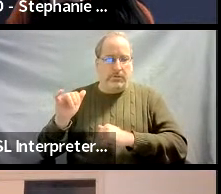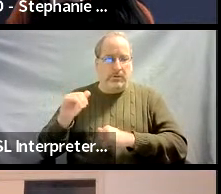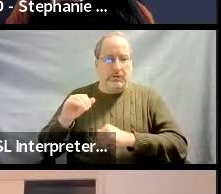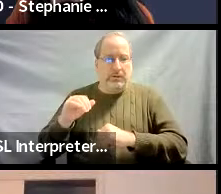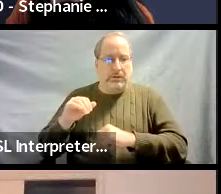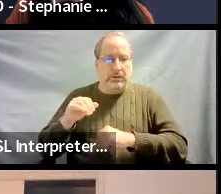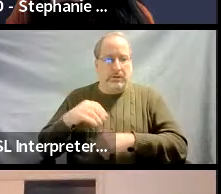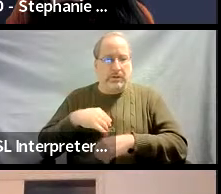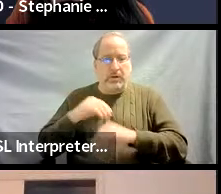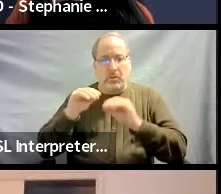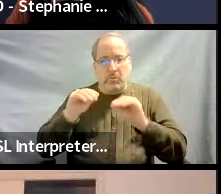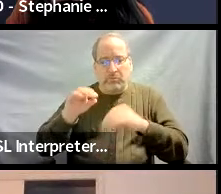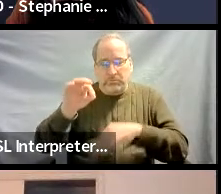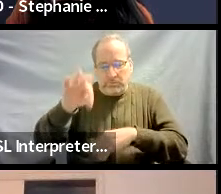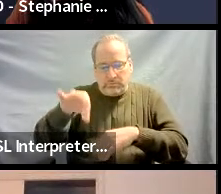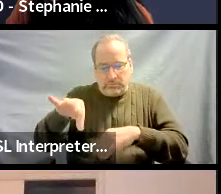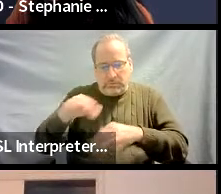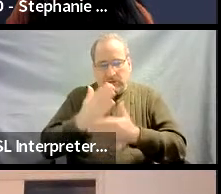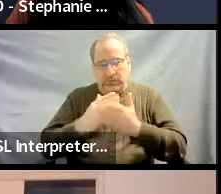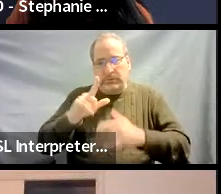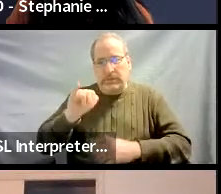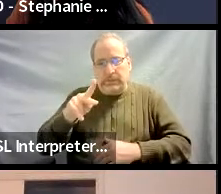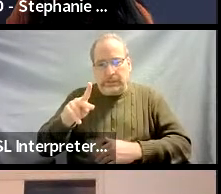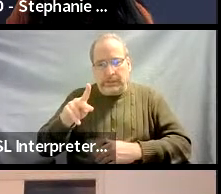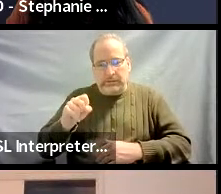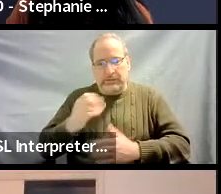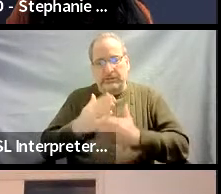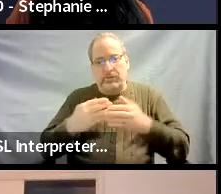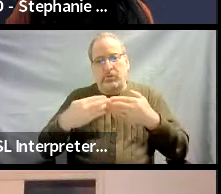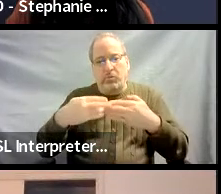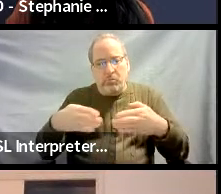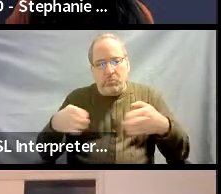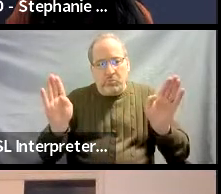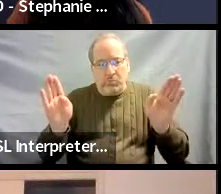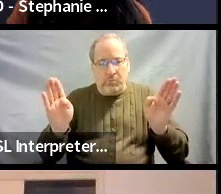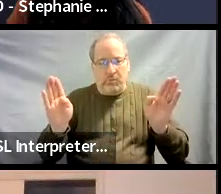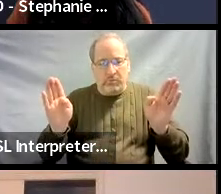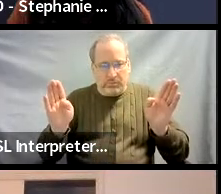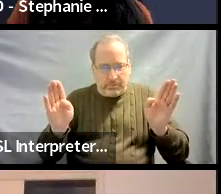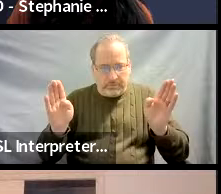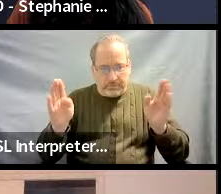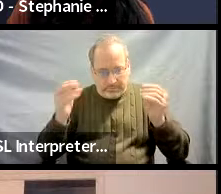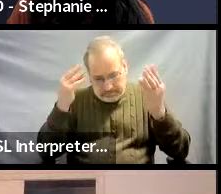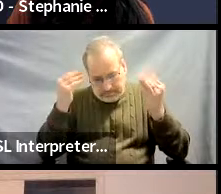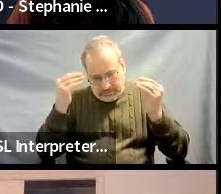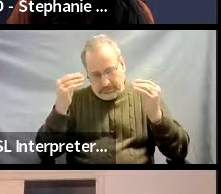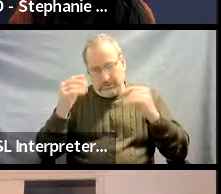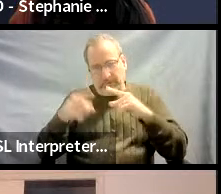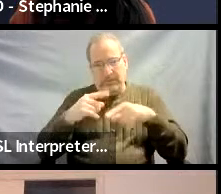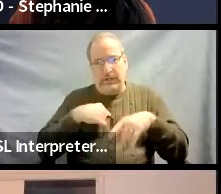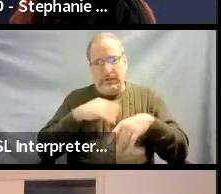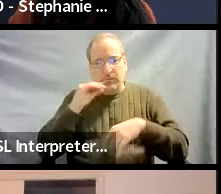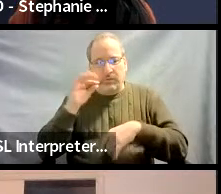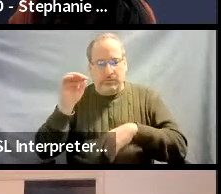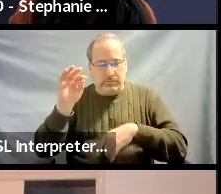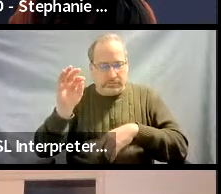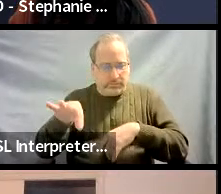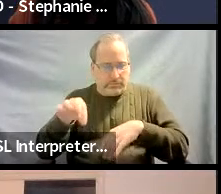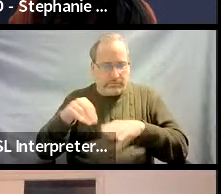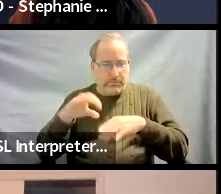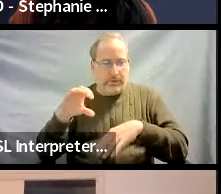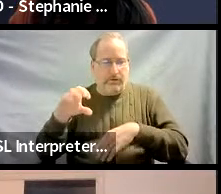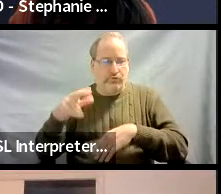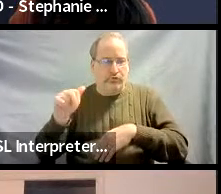few links with just some broad overview of the study. I'll drop that in the chat too.